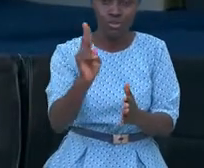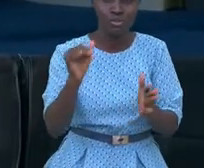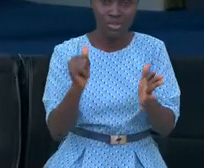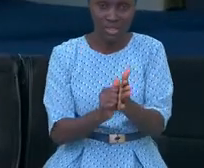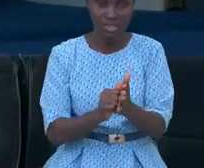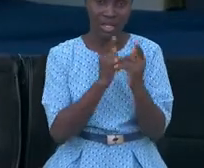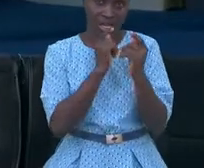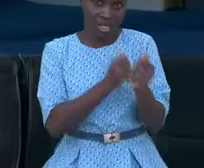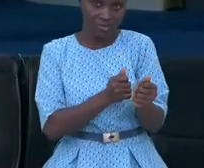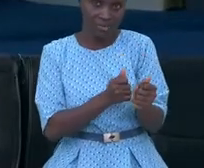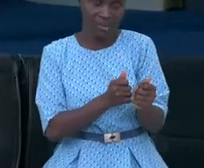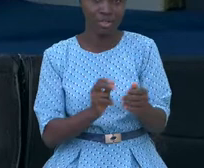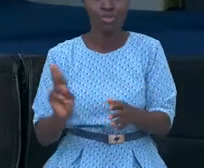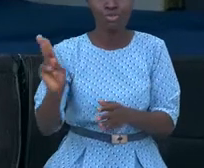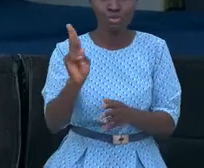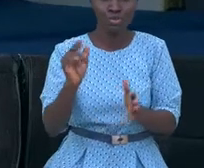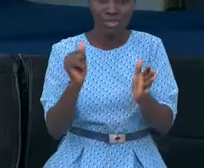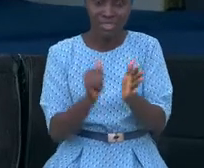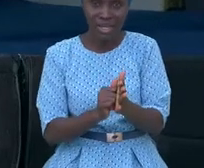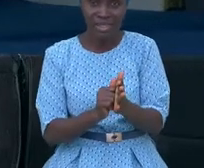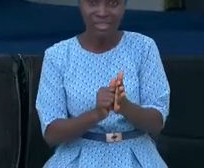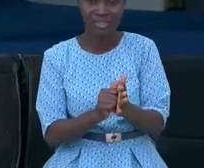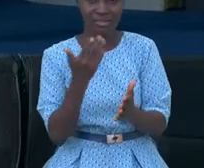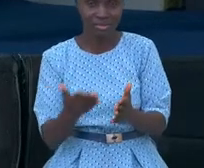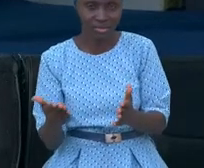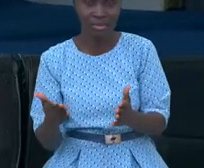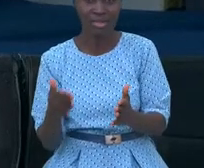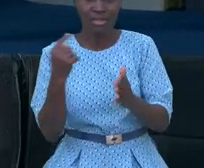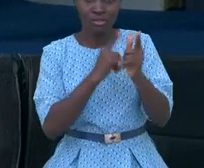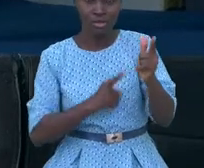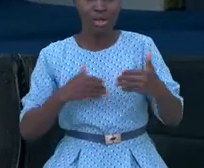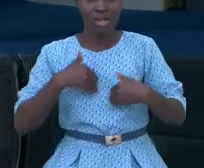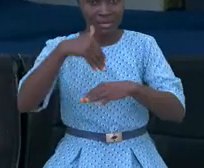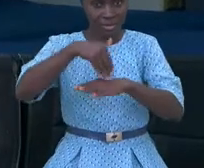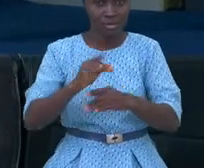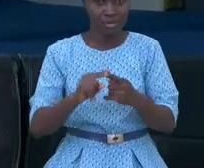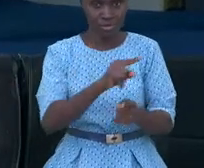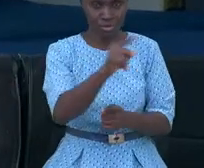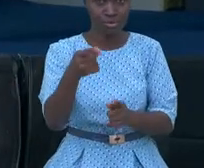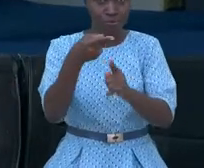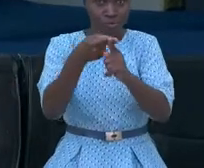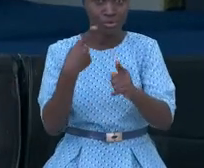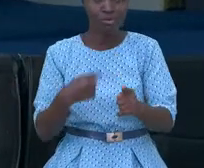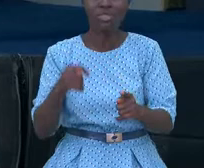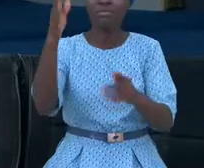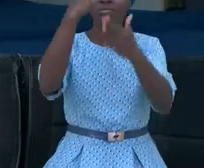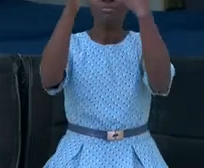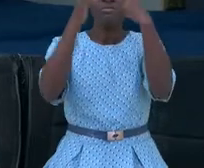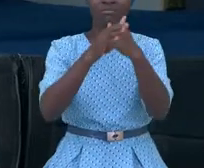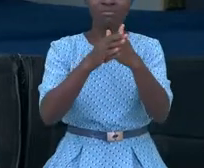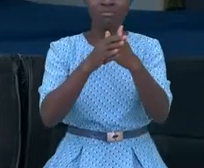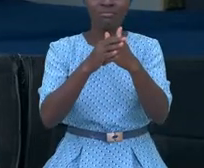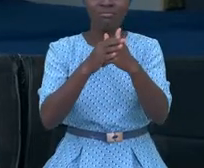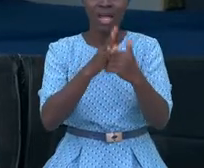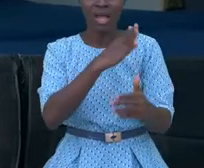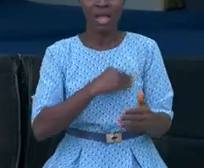gift. Use that thing the Lord sends to you from the clouds. And he says,